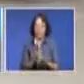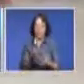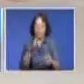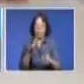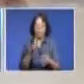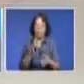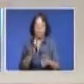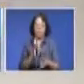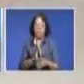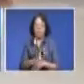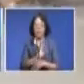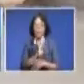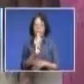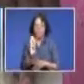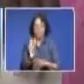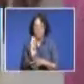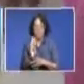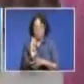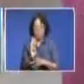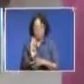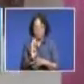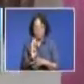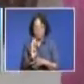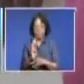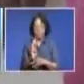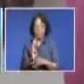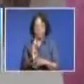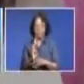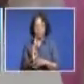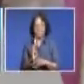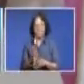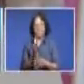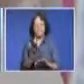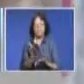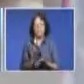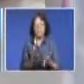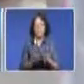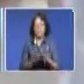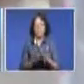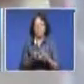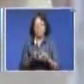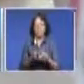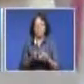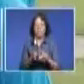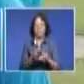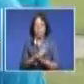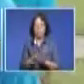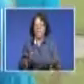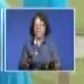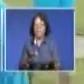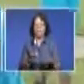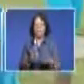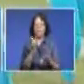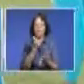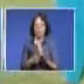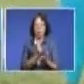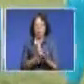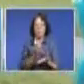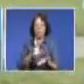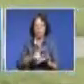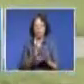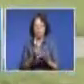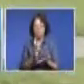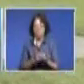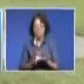it's unlikely that you're going to get Vibrio parahemolyticus poisoning from cooked conch. But that doesn't mean that if you put some